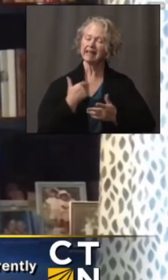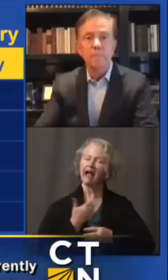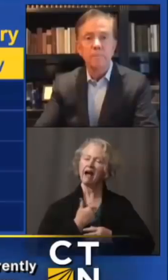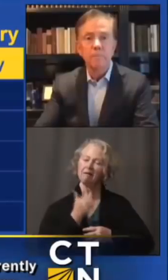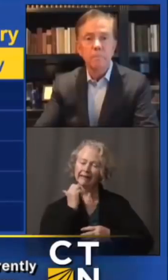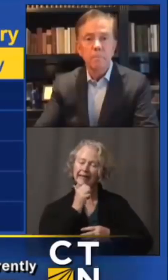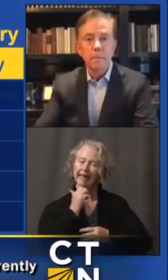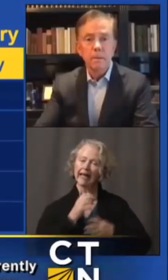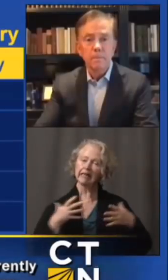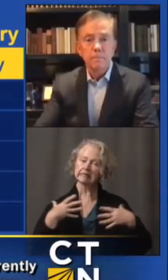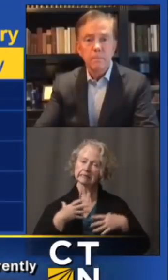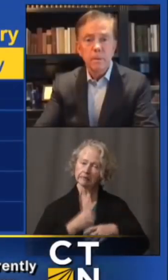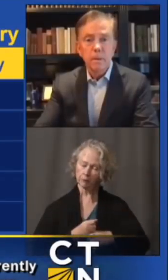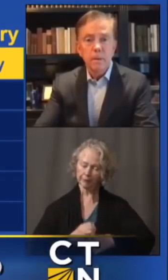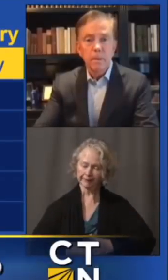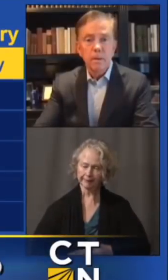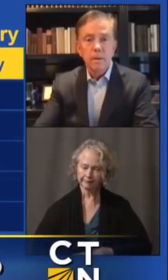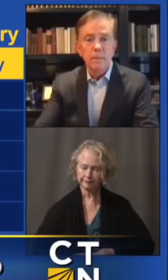Summary.